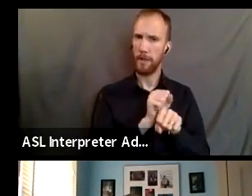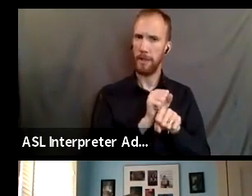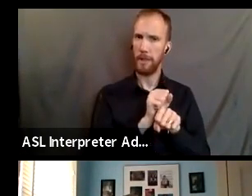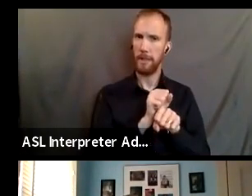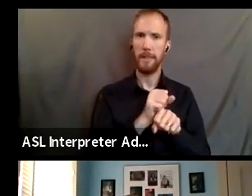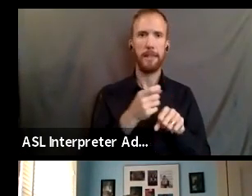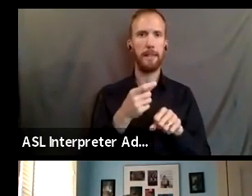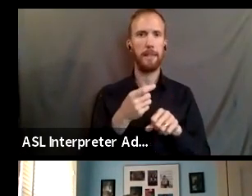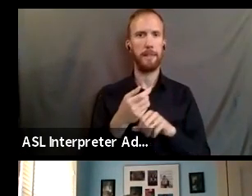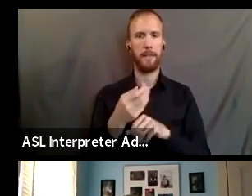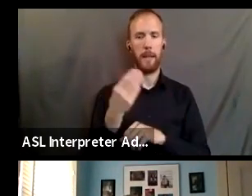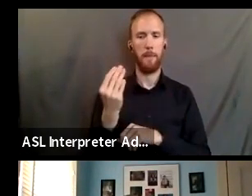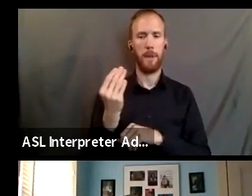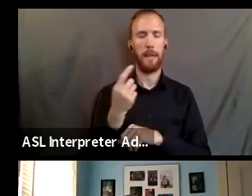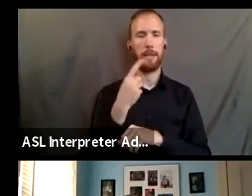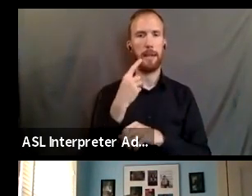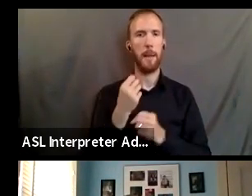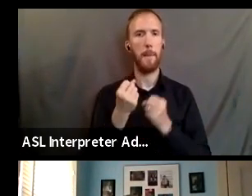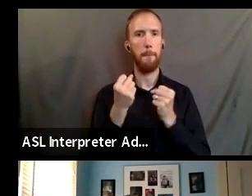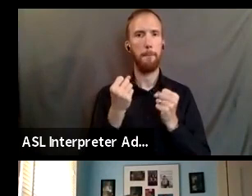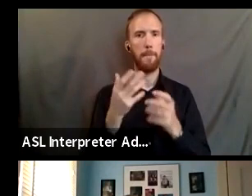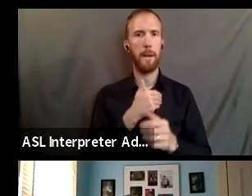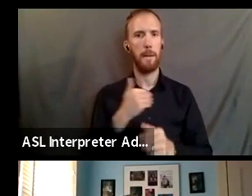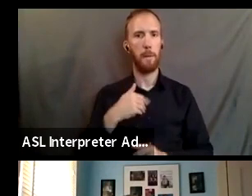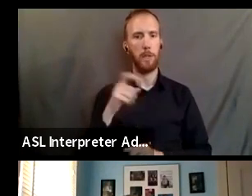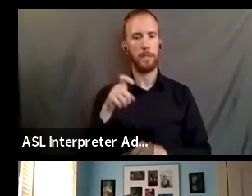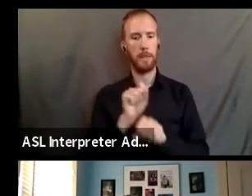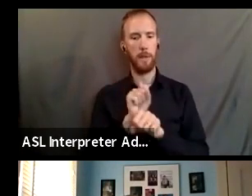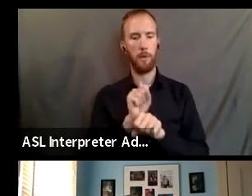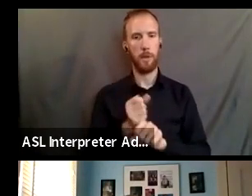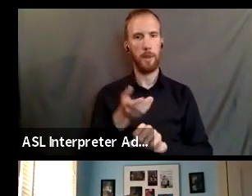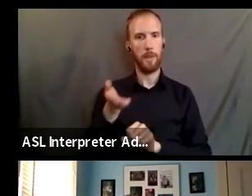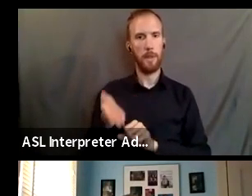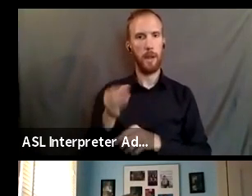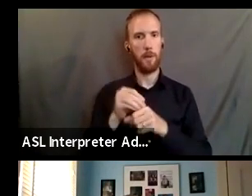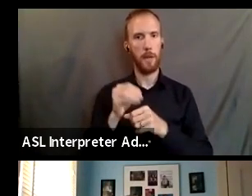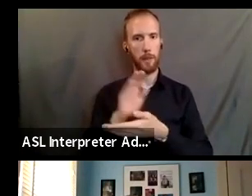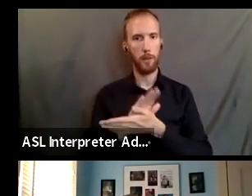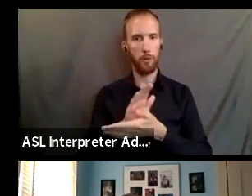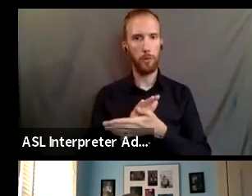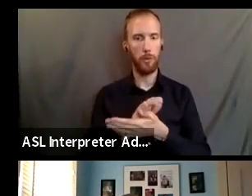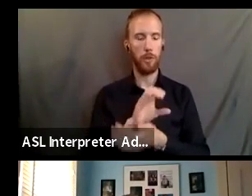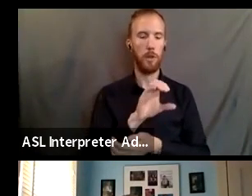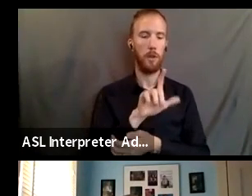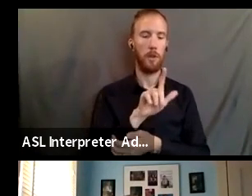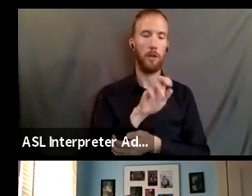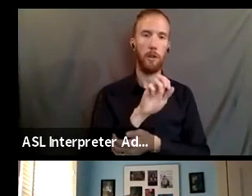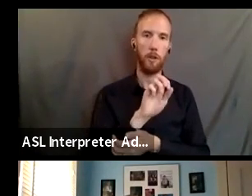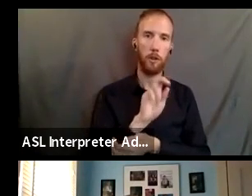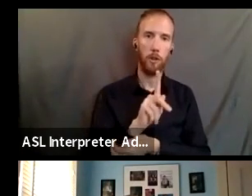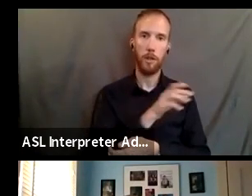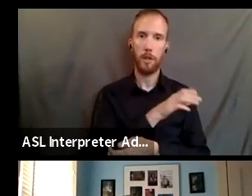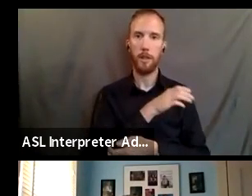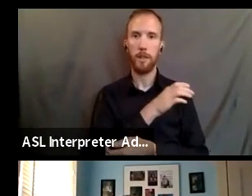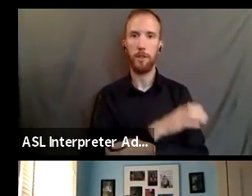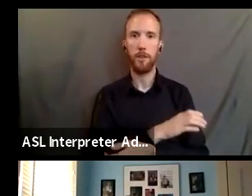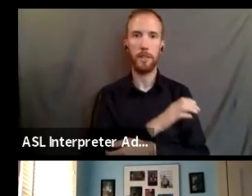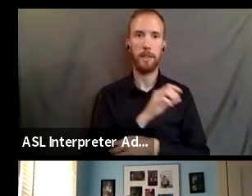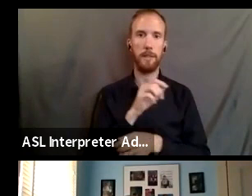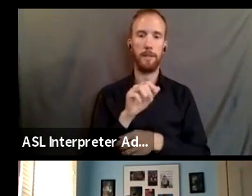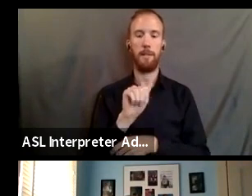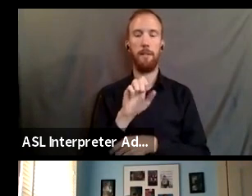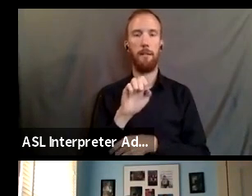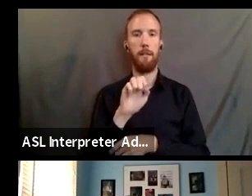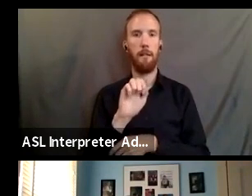members must work in person in schools including school clerks clinicians sign language interpreters and